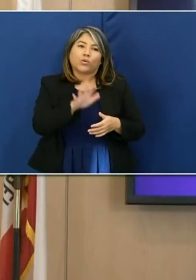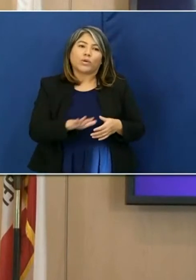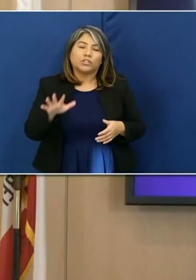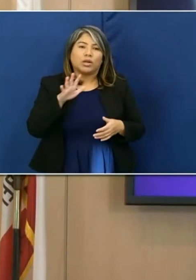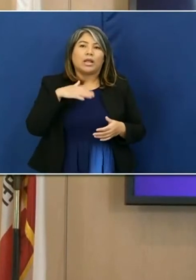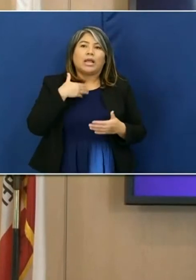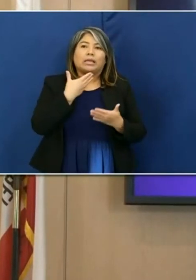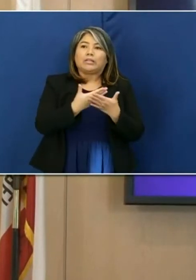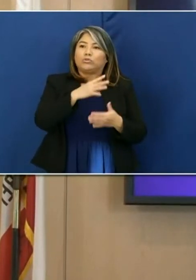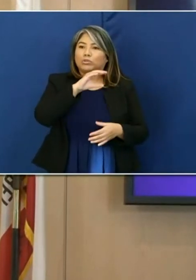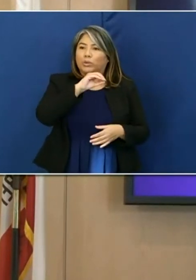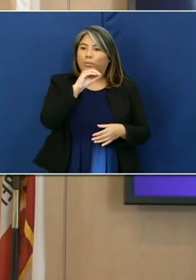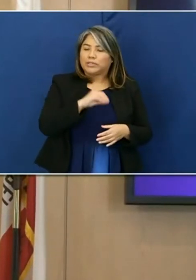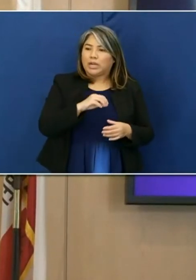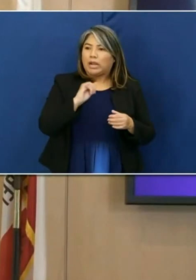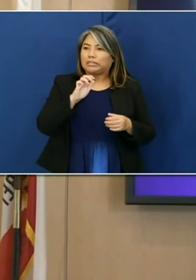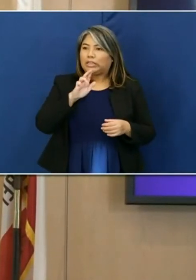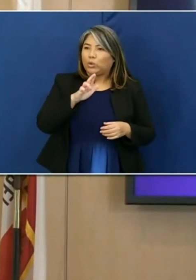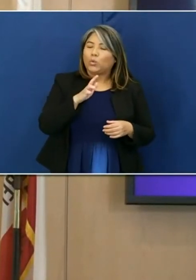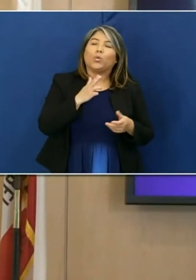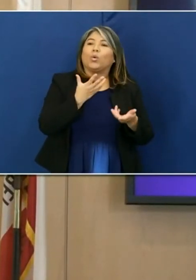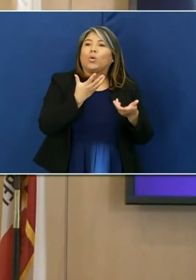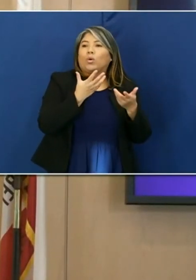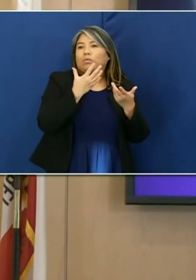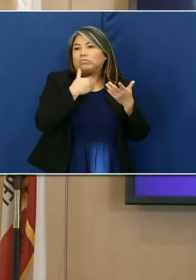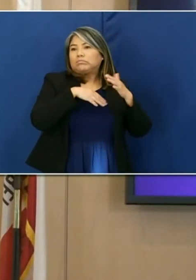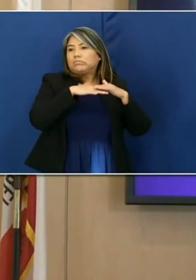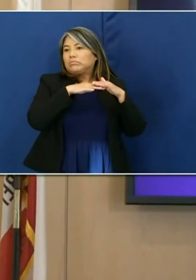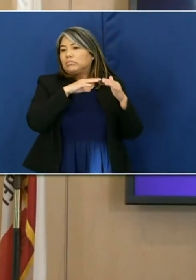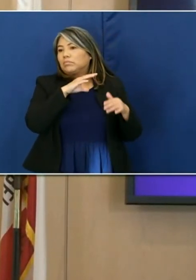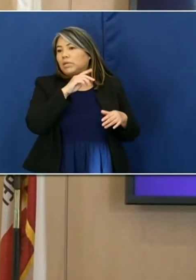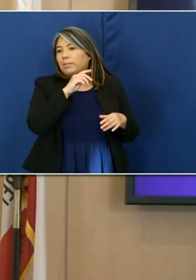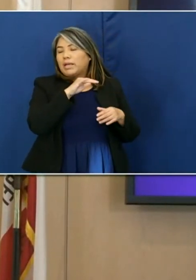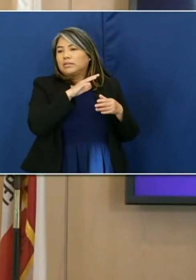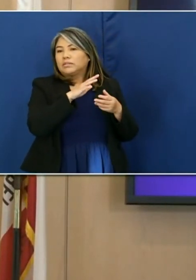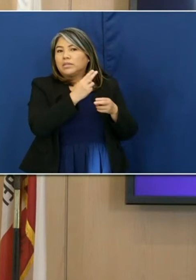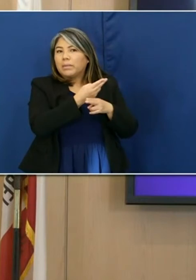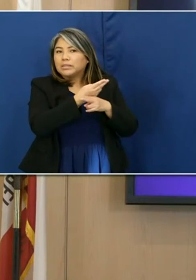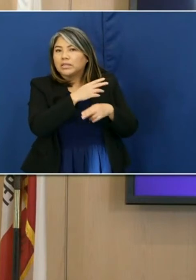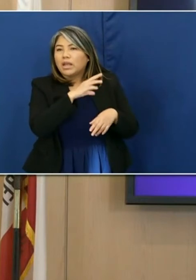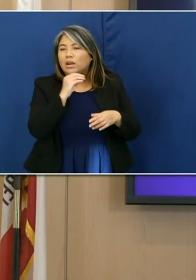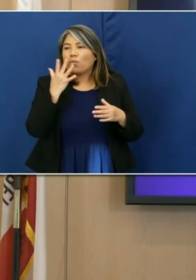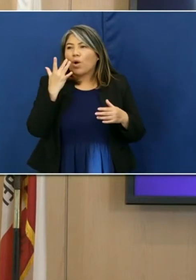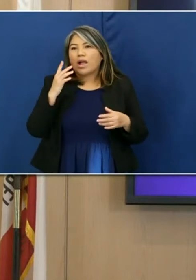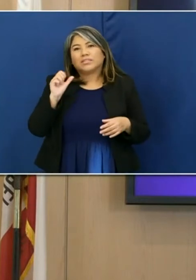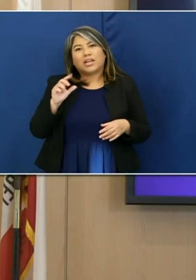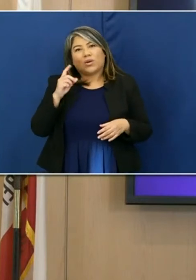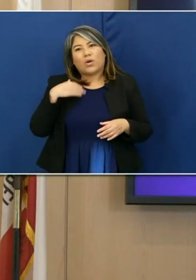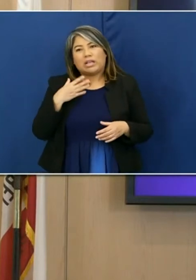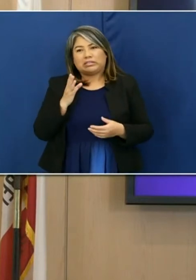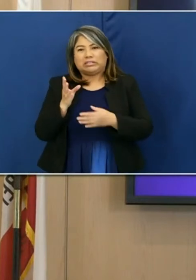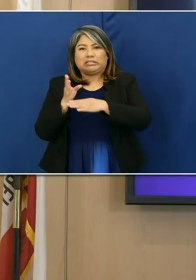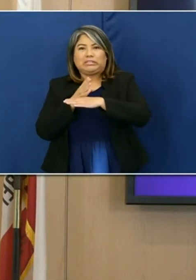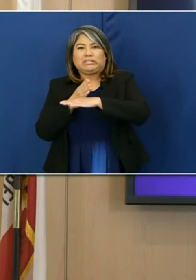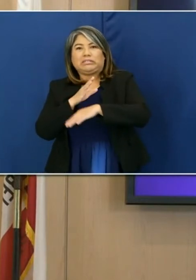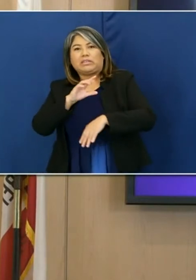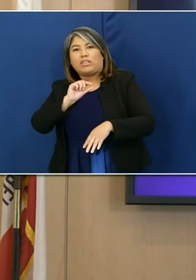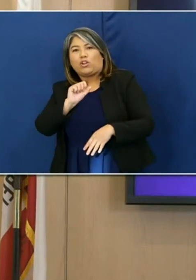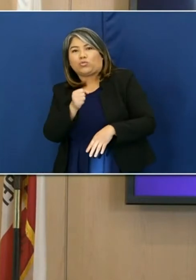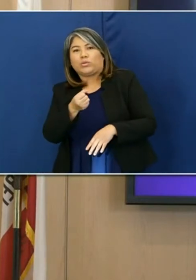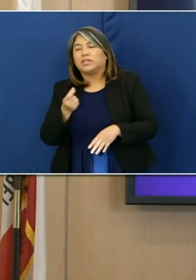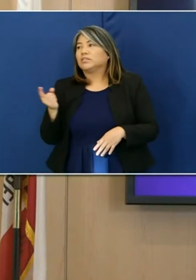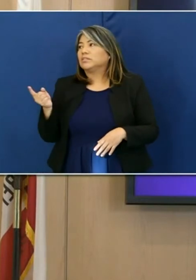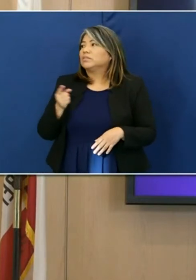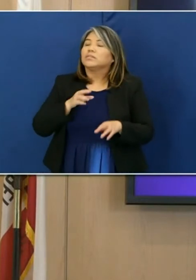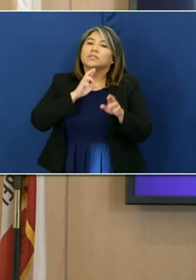capacity when San Diego consistently has capacity in high teens or low 20s? Yes, this has to do with the